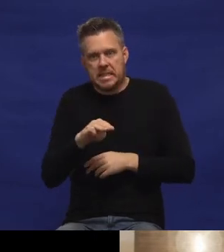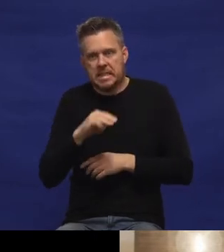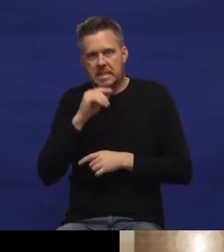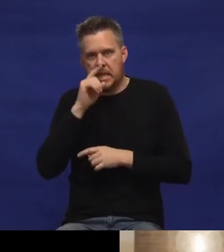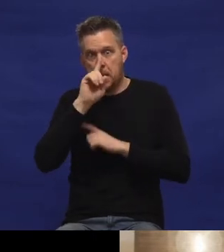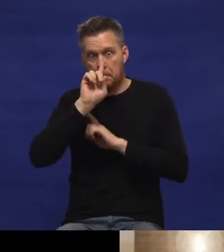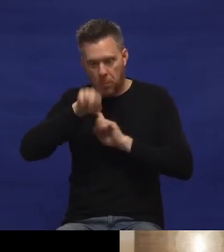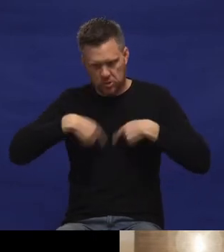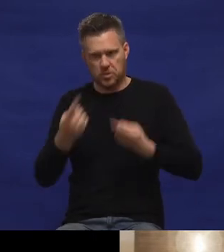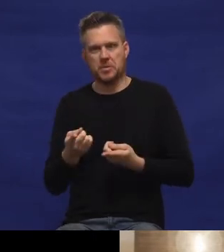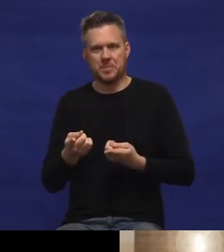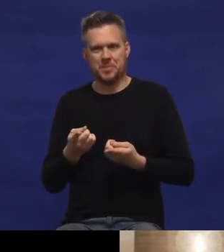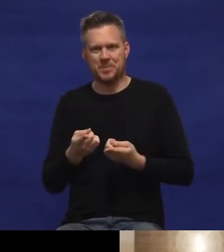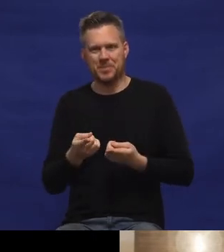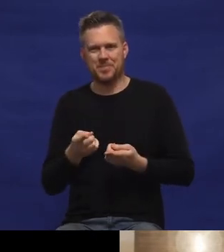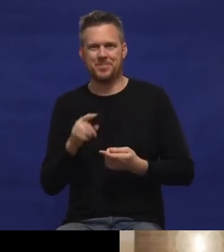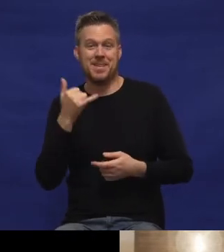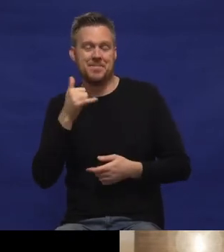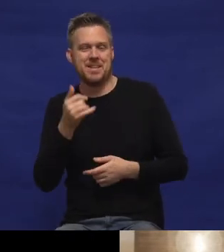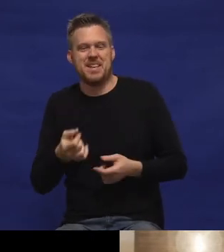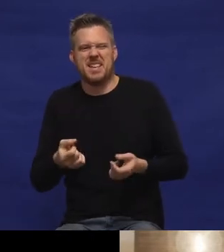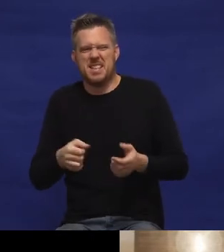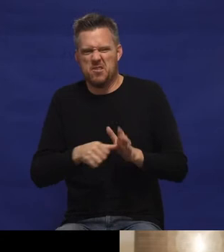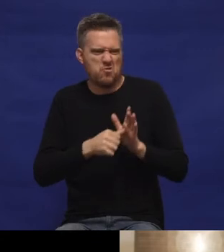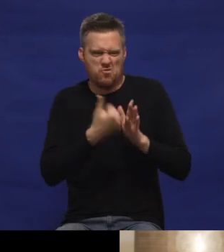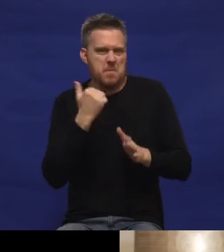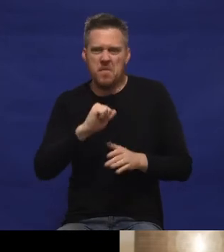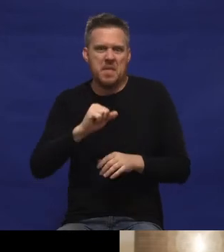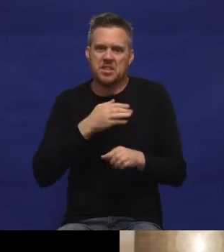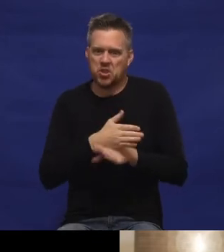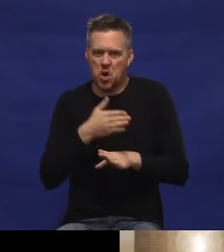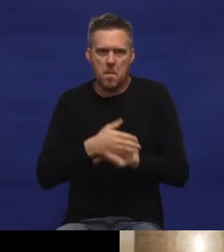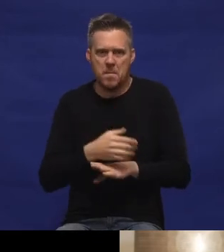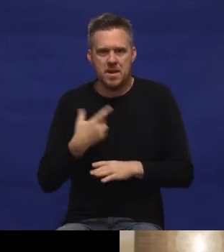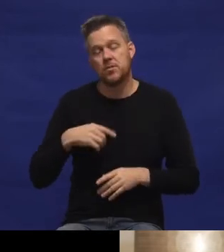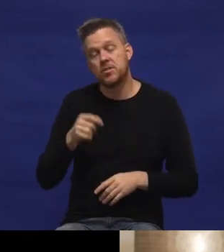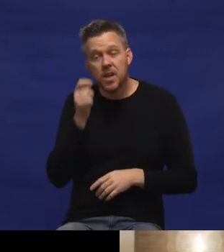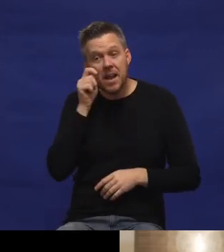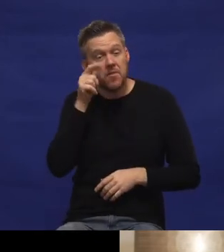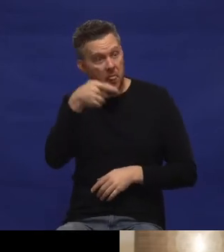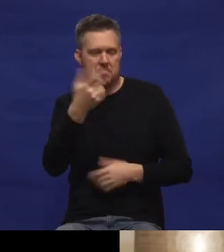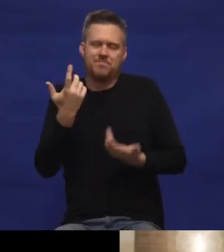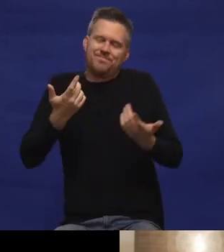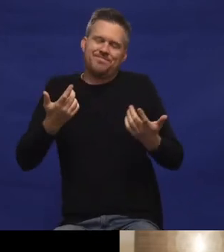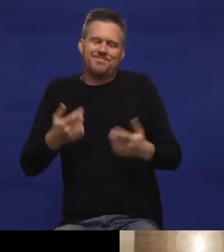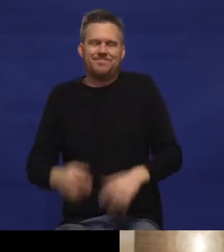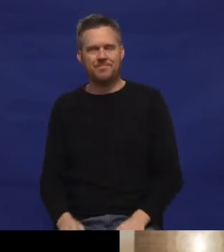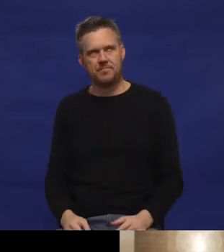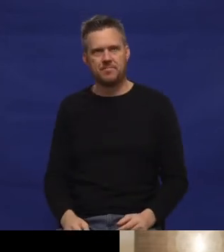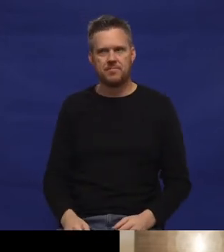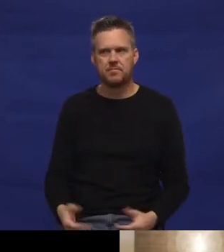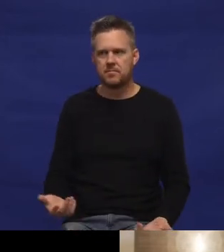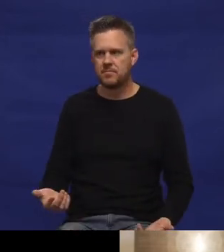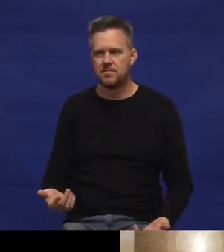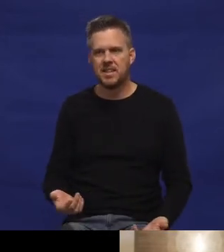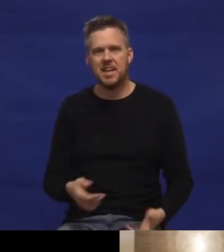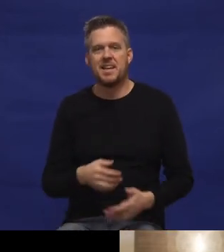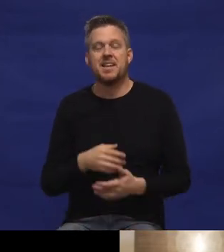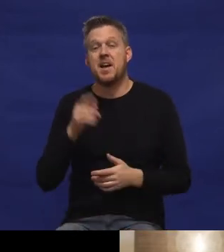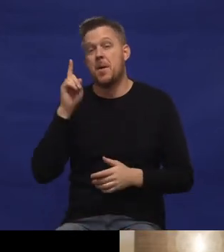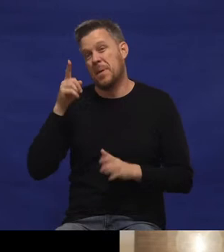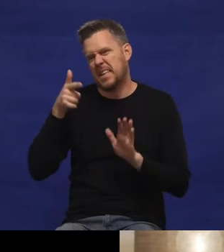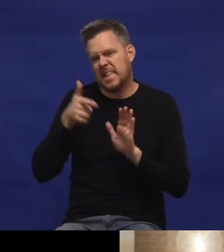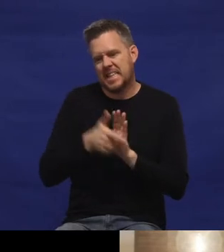Mossad spy school. They were useless at their job because they got identified on their very first mission. Where are the spies? Oh, they're in with Rahab. But there's